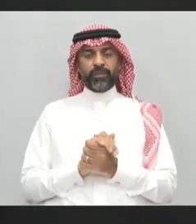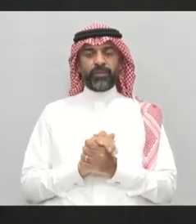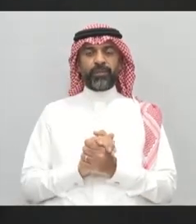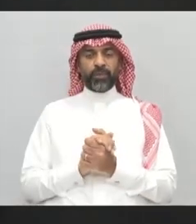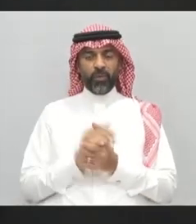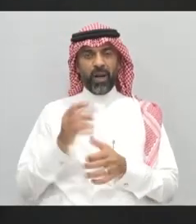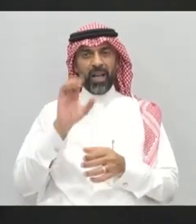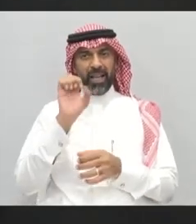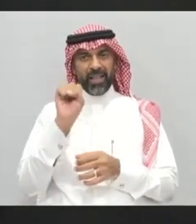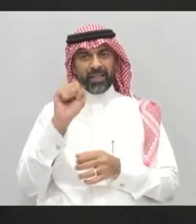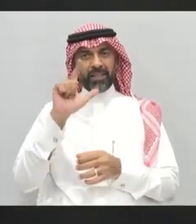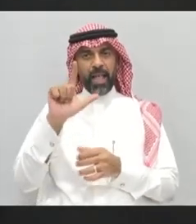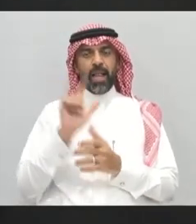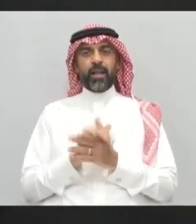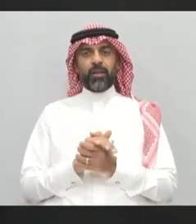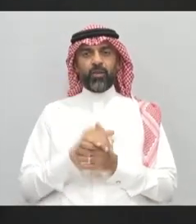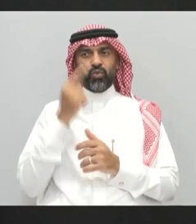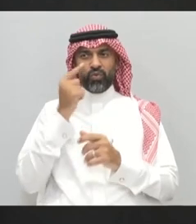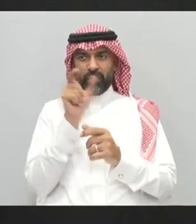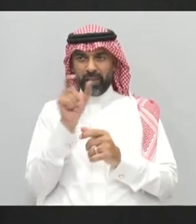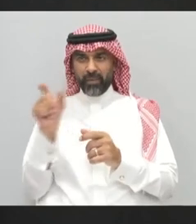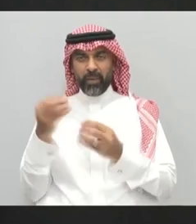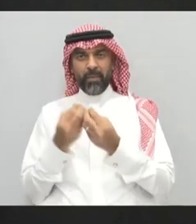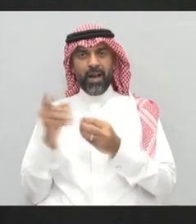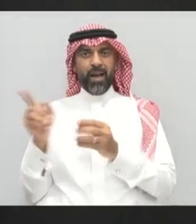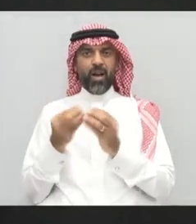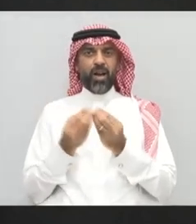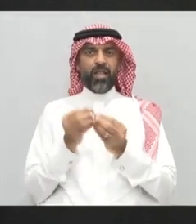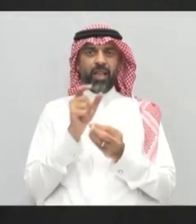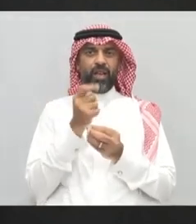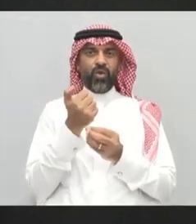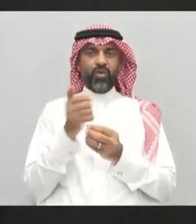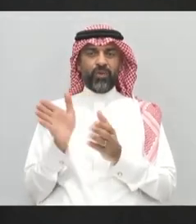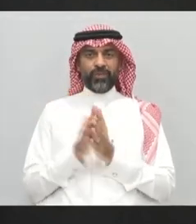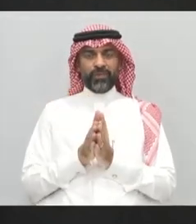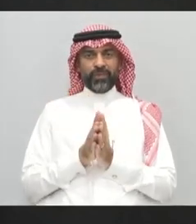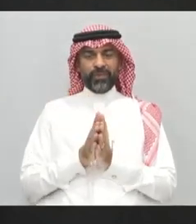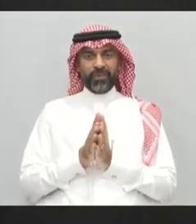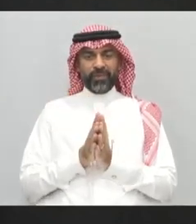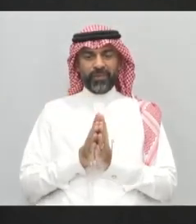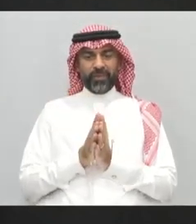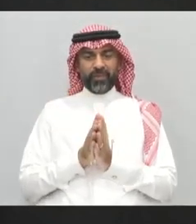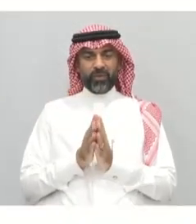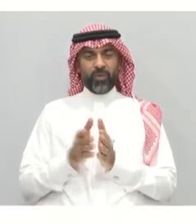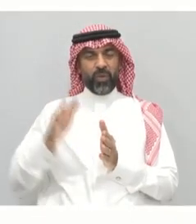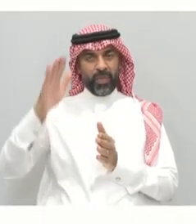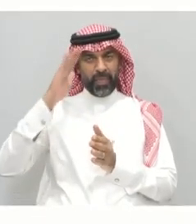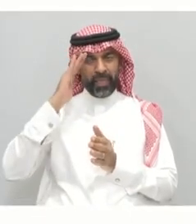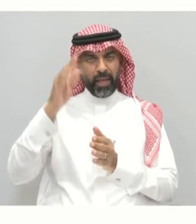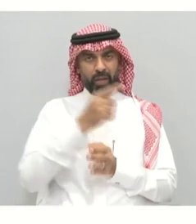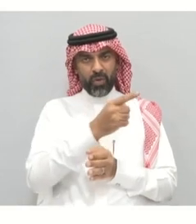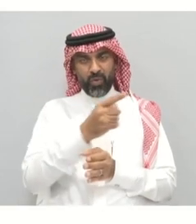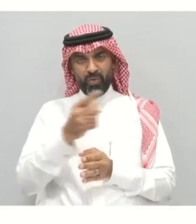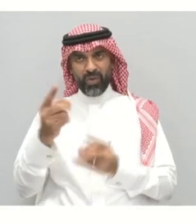sound, and we practice some word starting with these words, okay? So